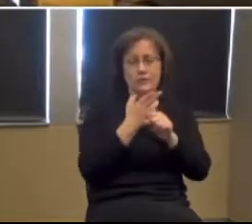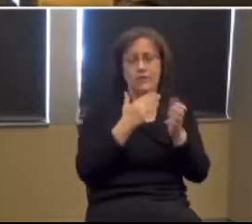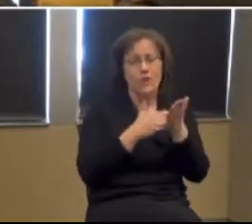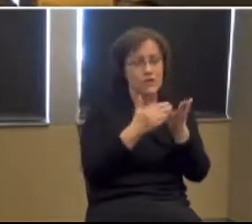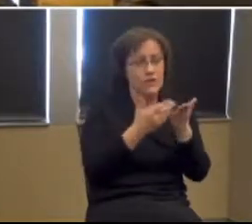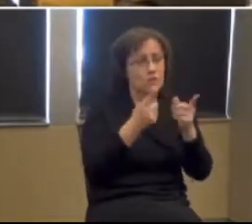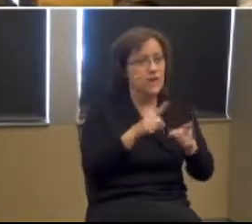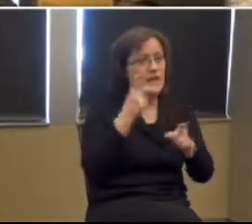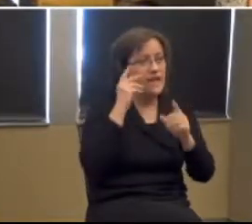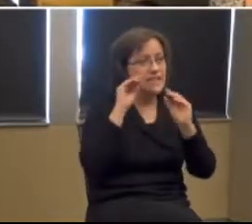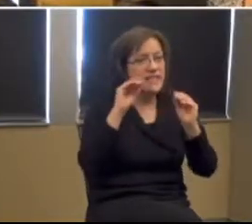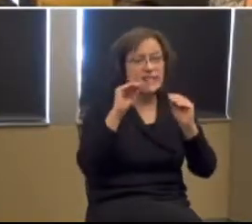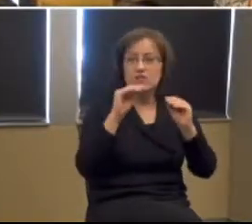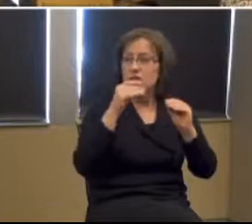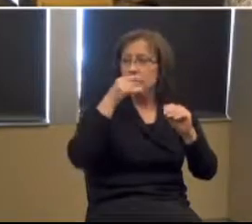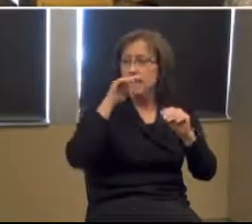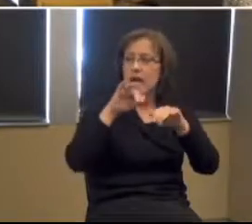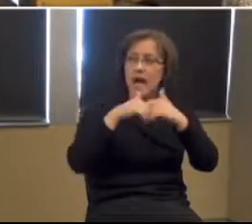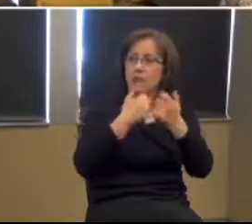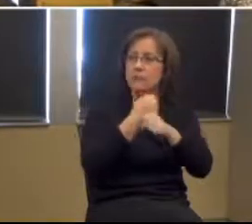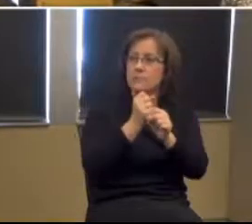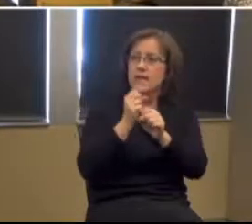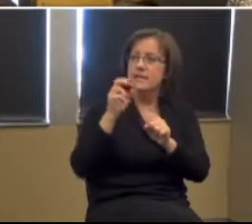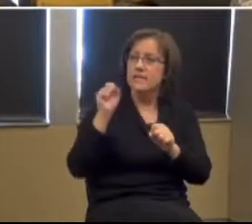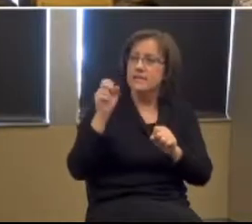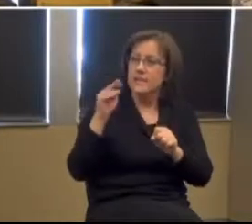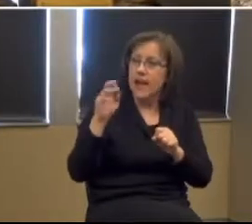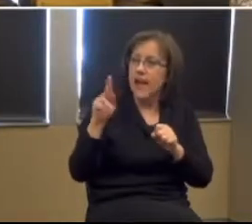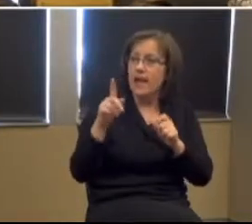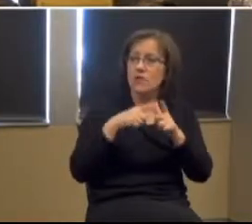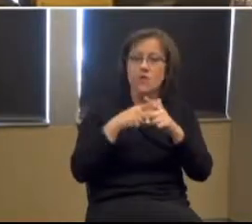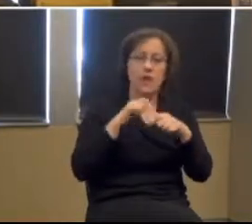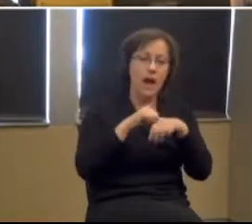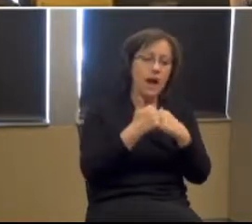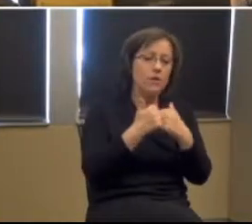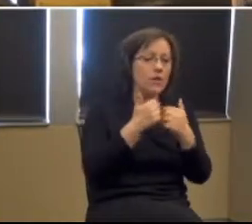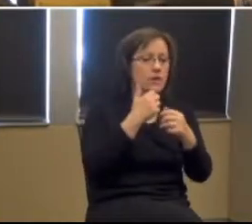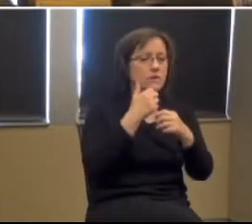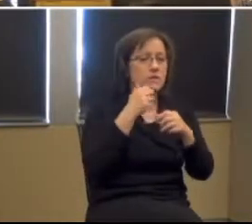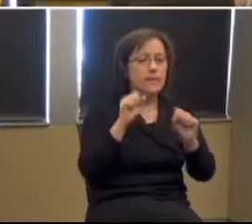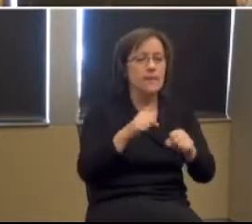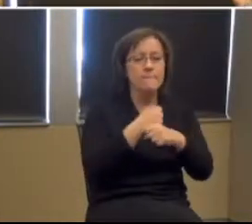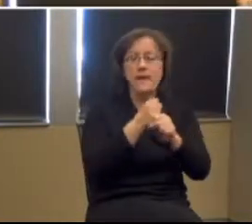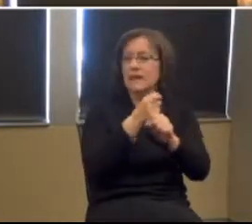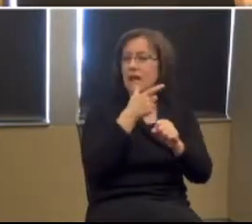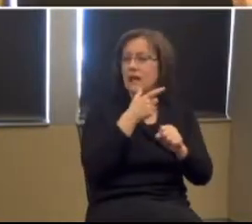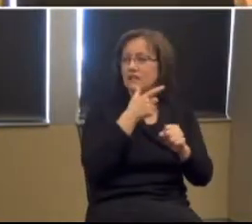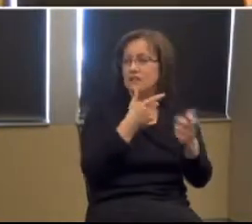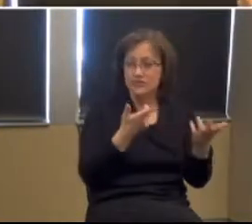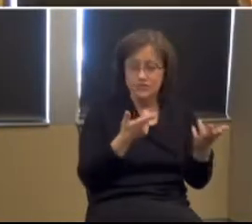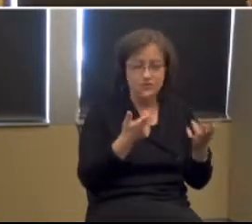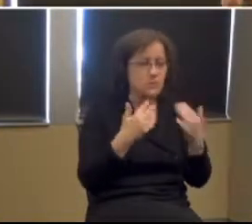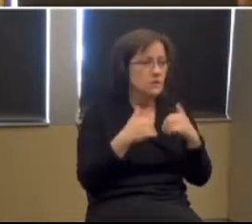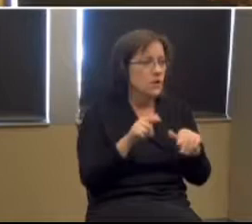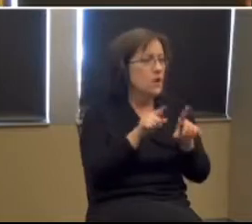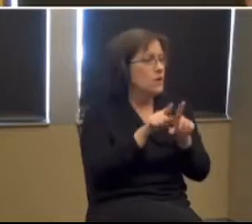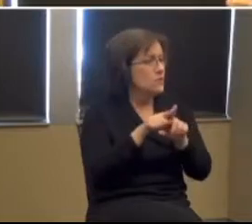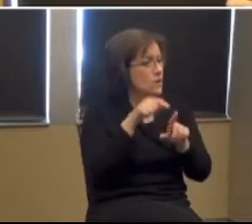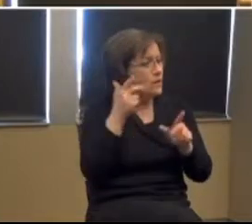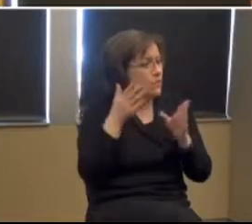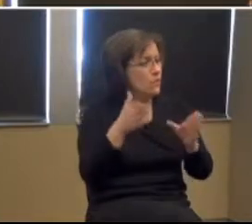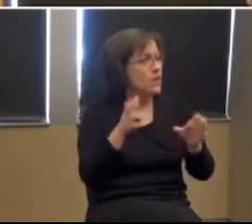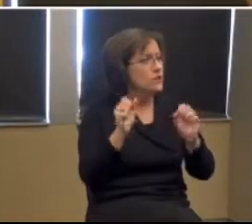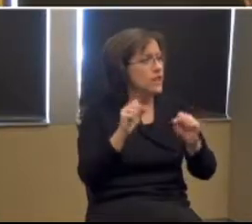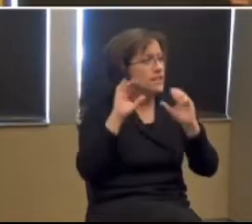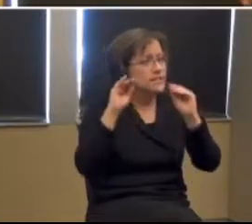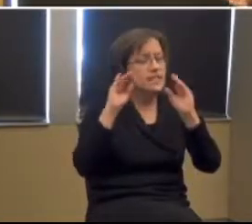make a snack or lunch for themselves. This is also a way that you can teach that independent skill. This can also be used as a